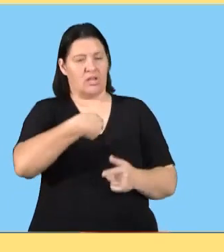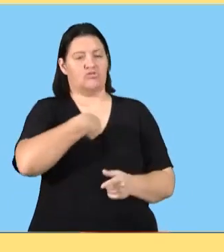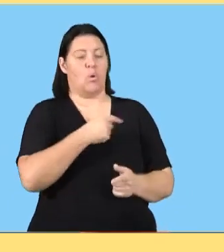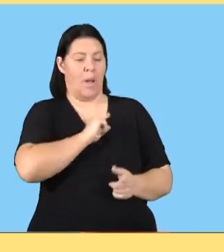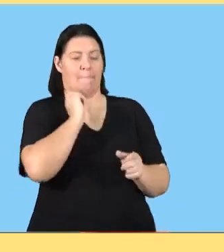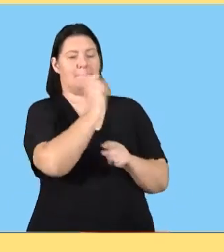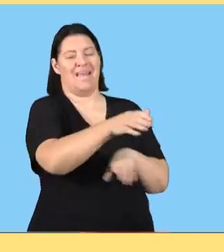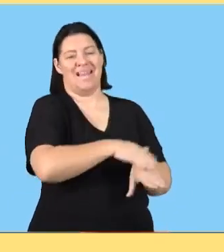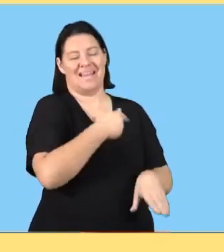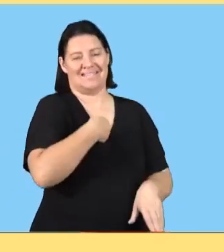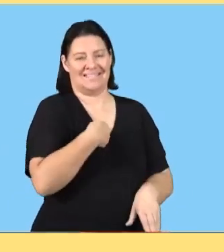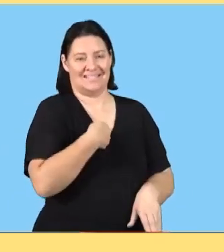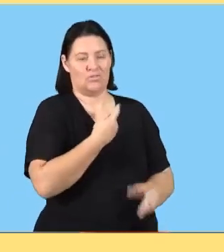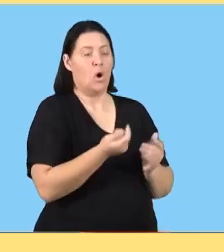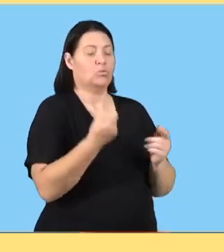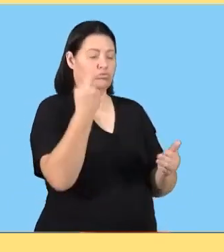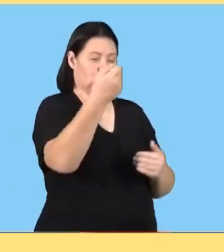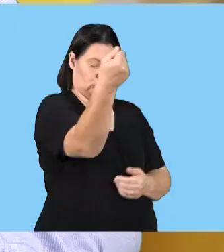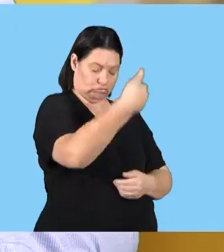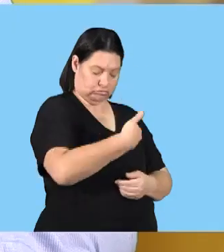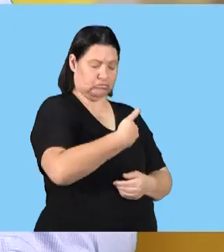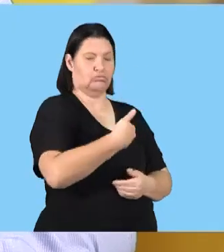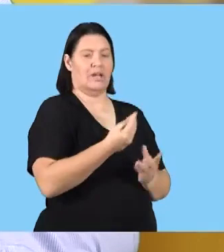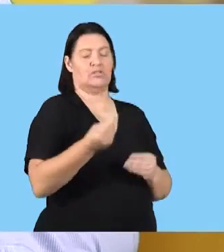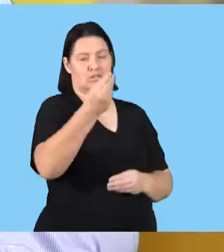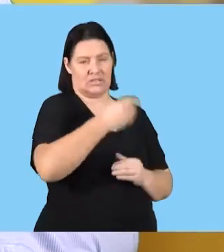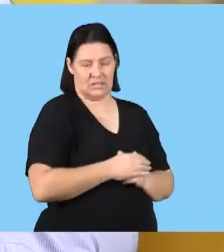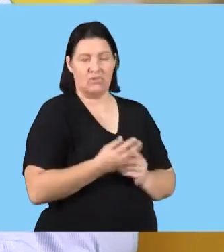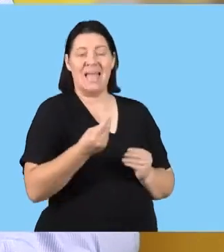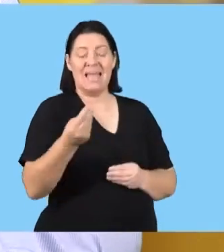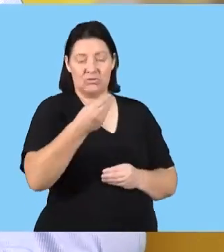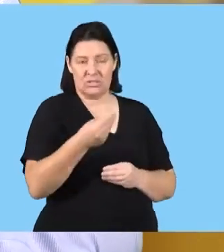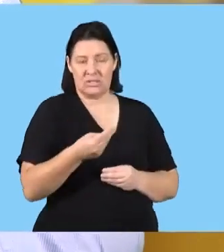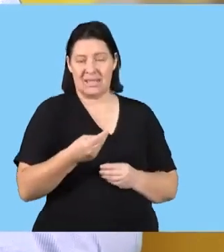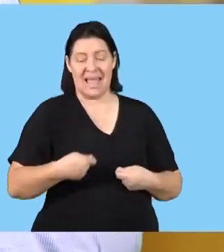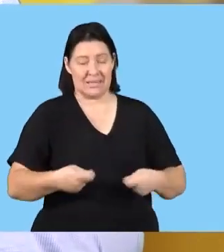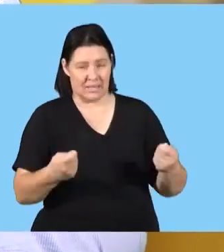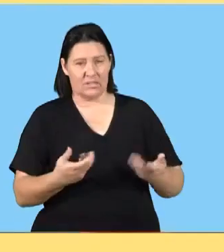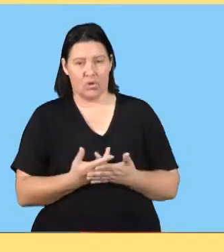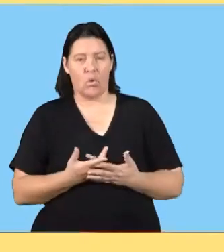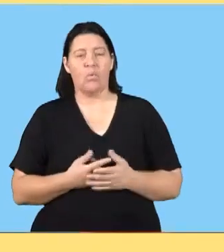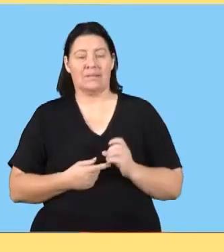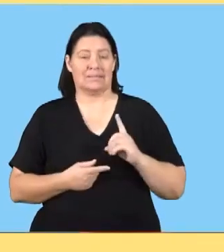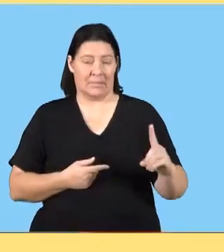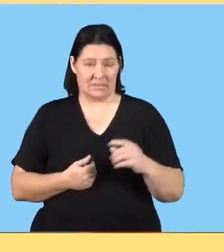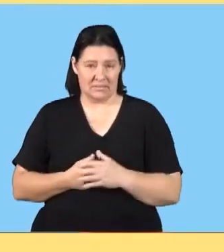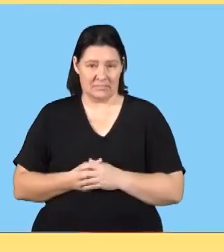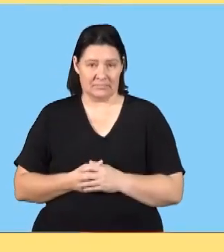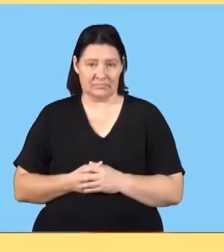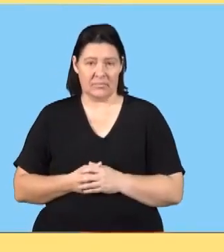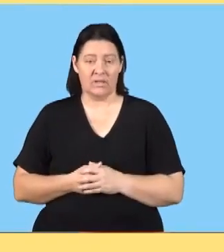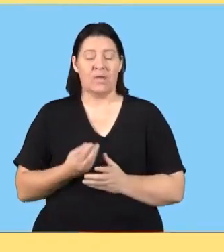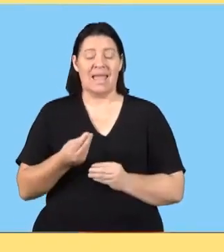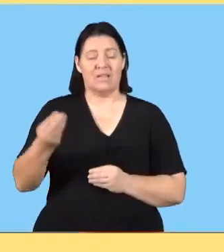as interest. Remember, the interest is interest expense, therefore you're going to debit it. So I